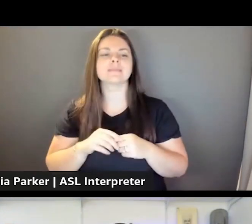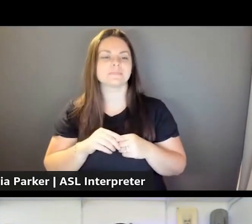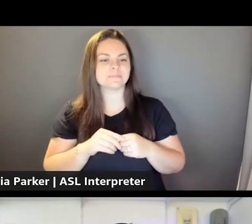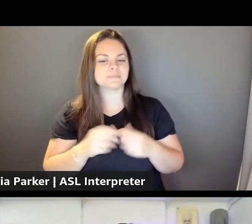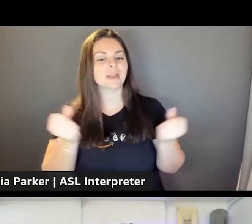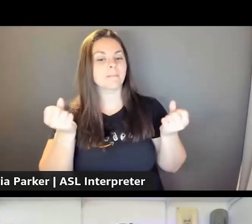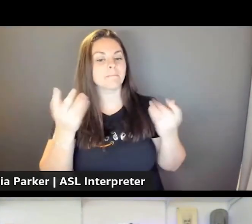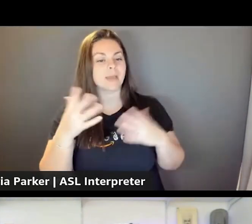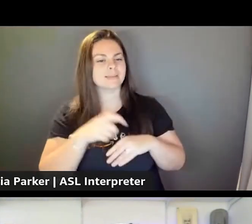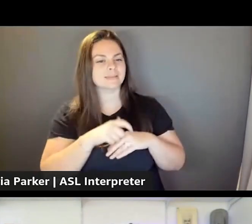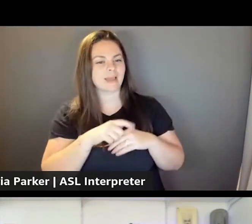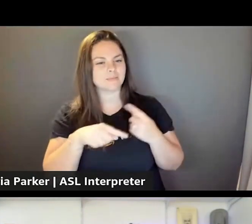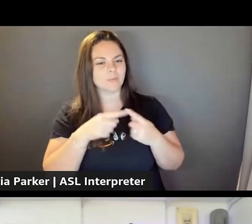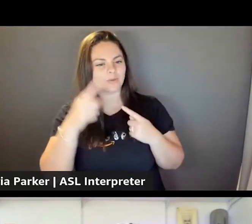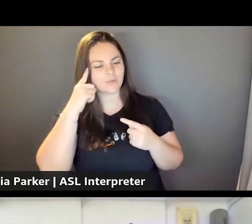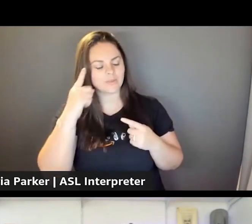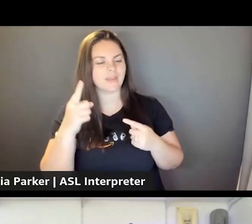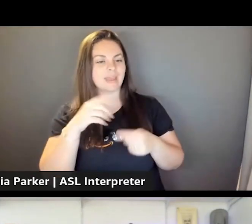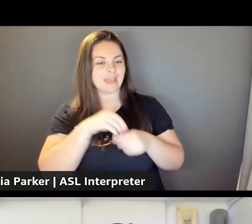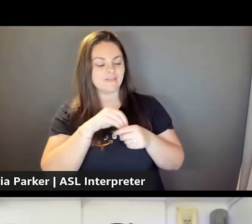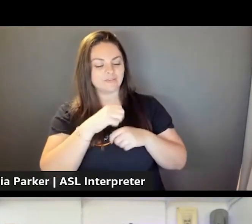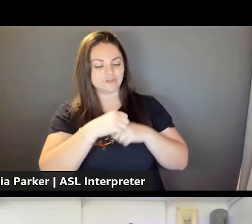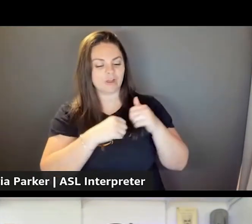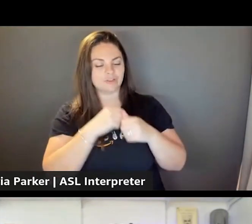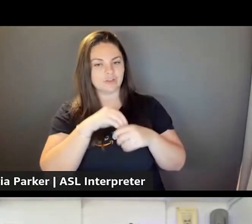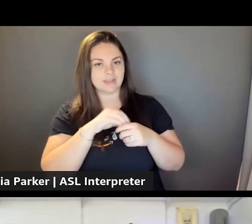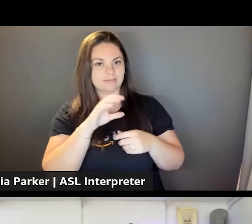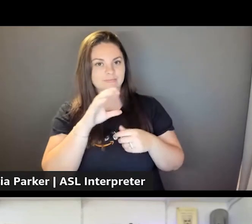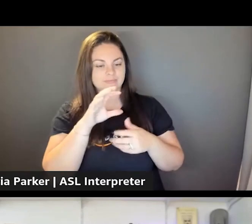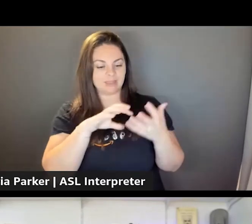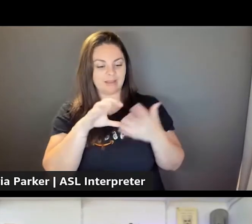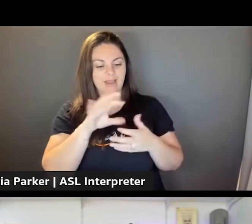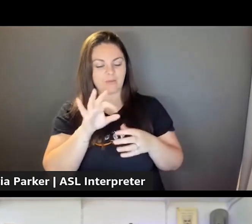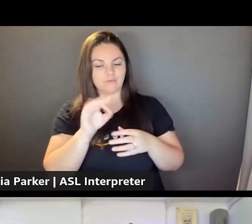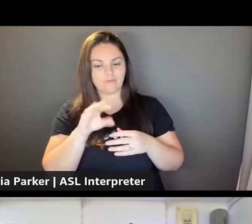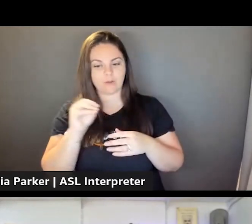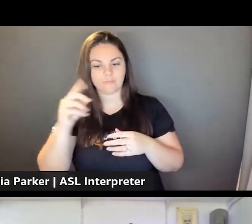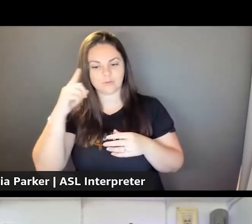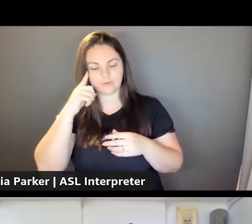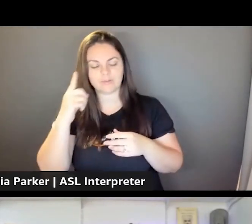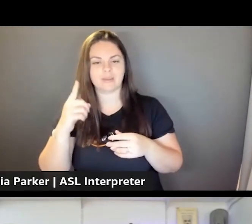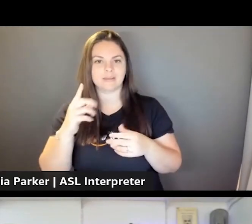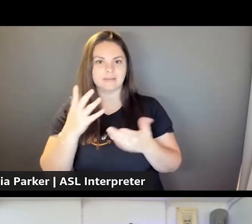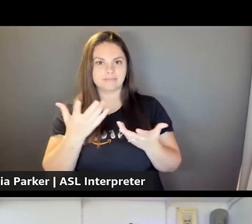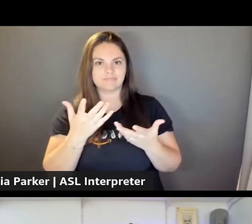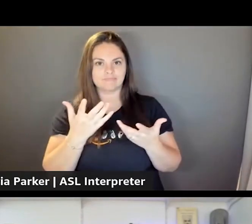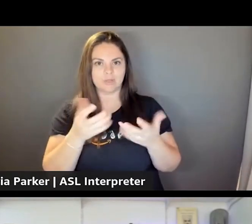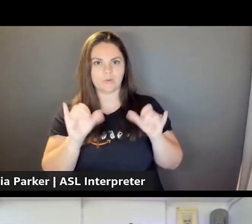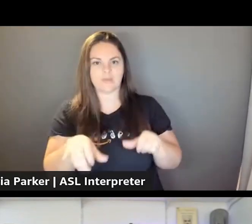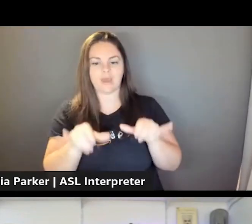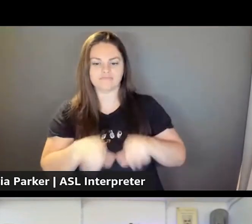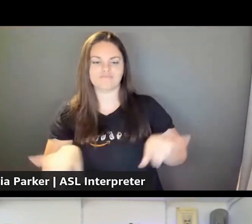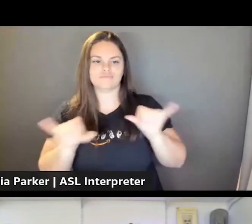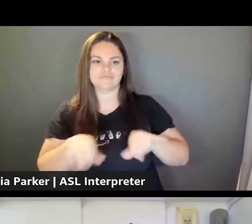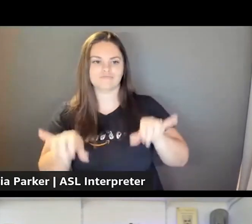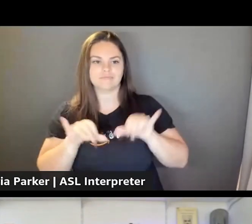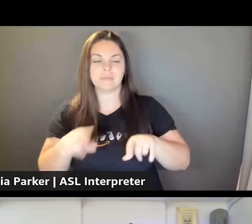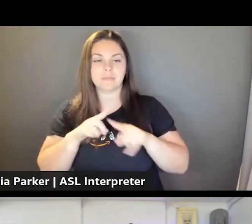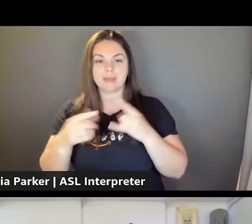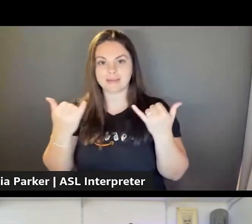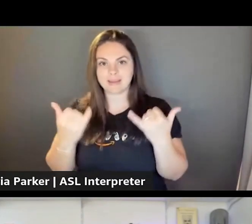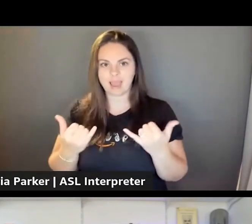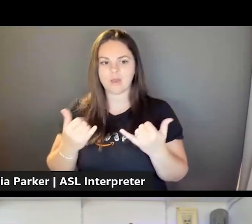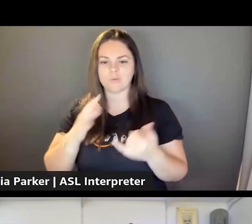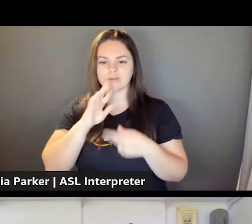think CloudFormation, you think Terraform, and you're writing exactly what you just said, JSON or YAML, kind of like pseudo scripts to build that stuff out.